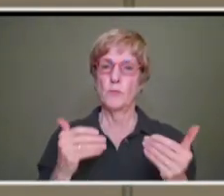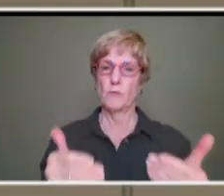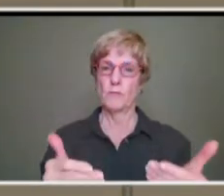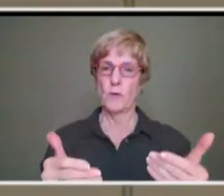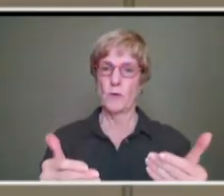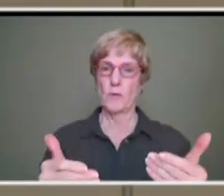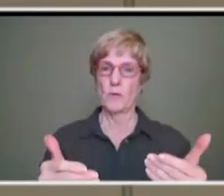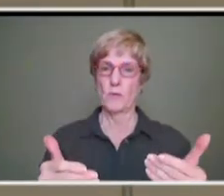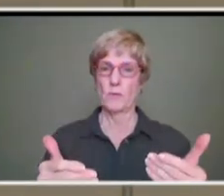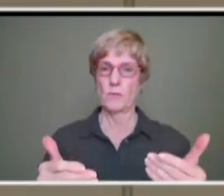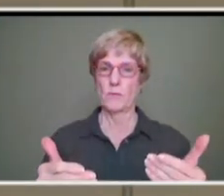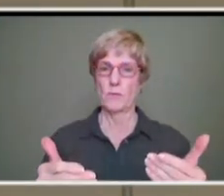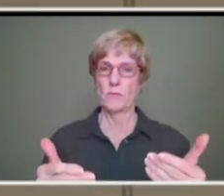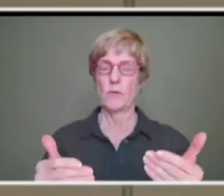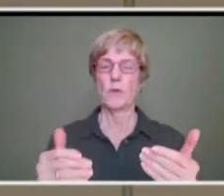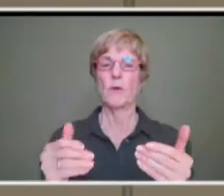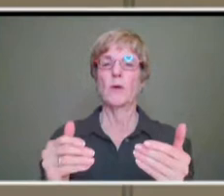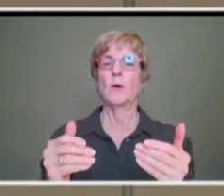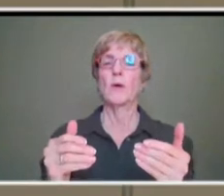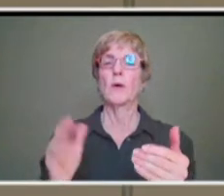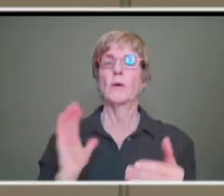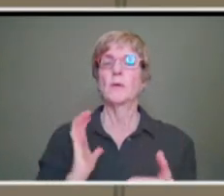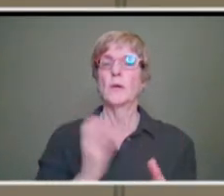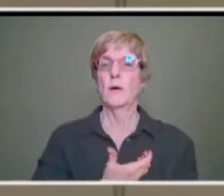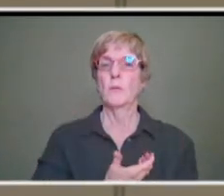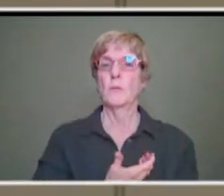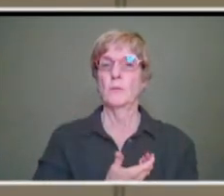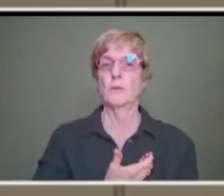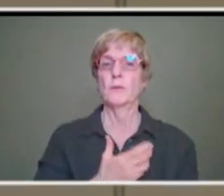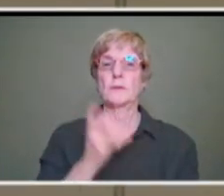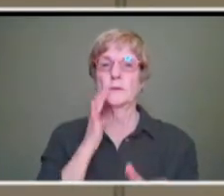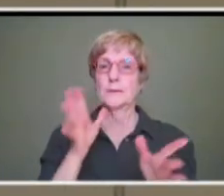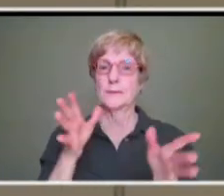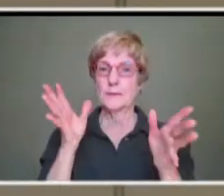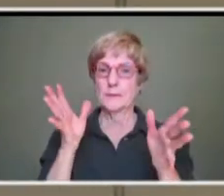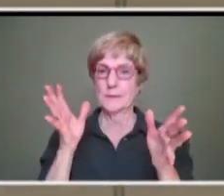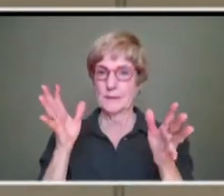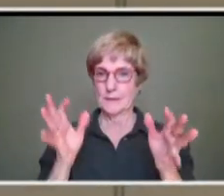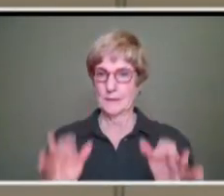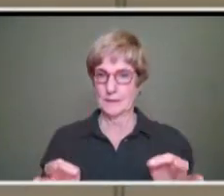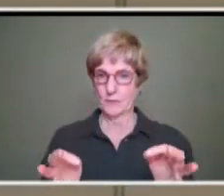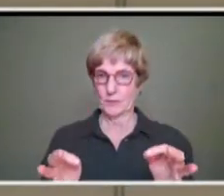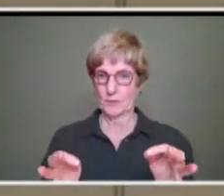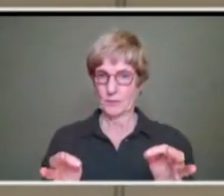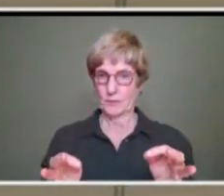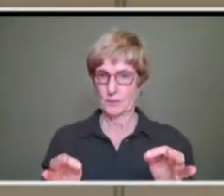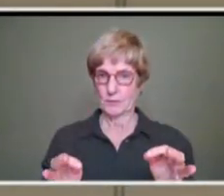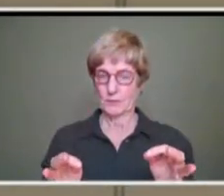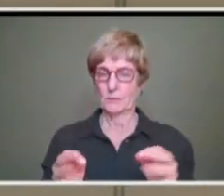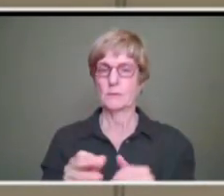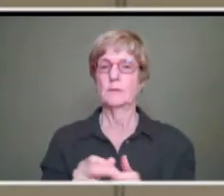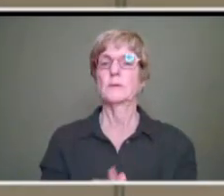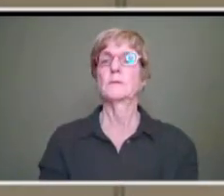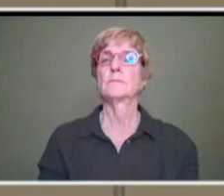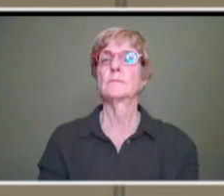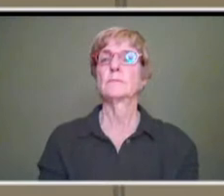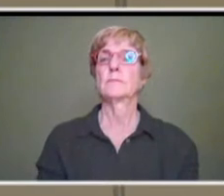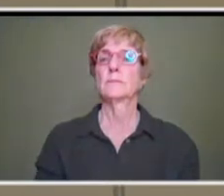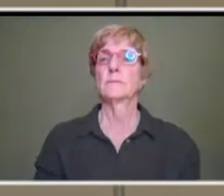um to our decision portion of it of our agenda